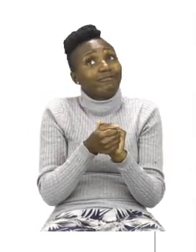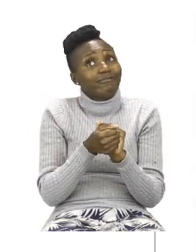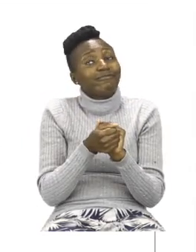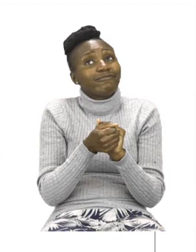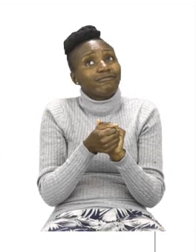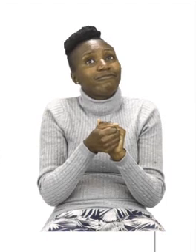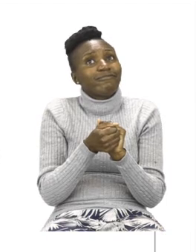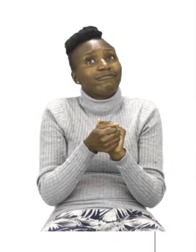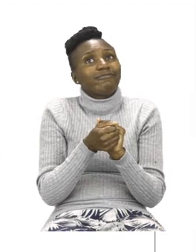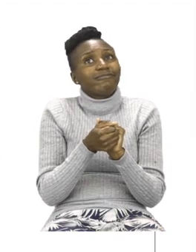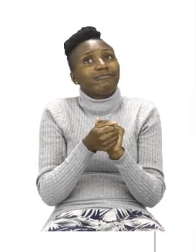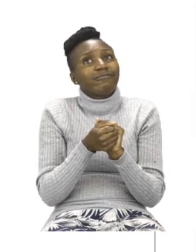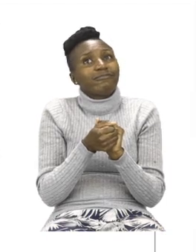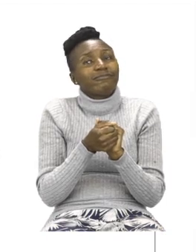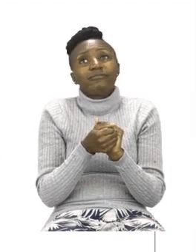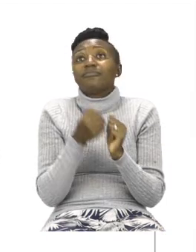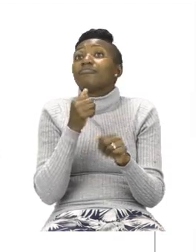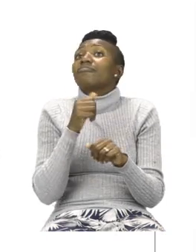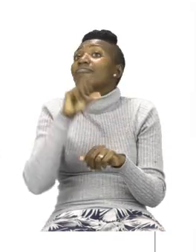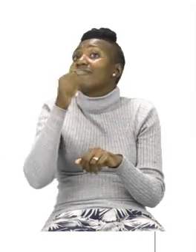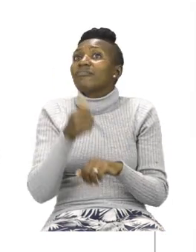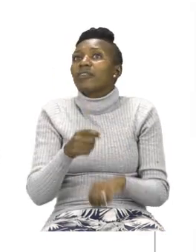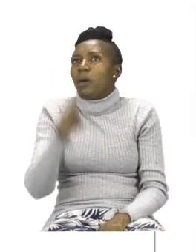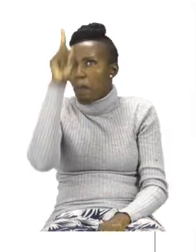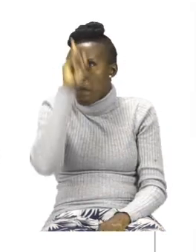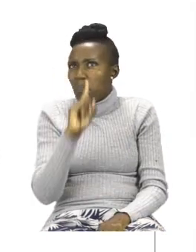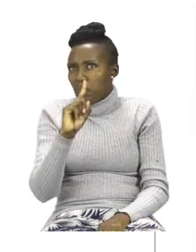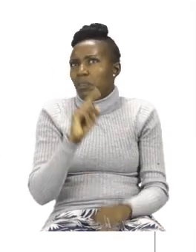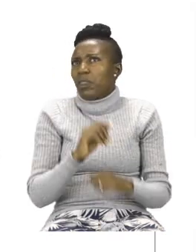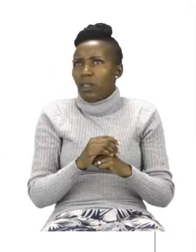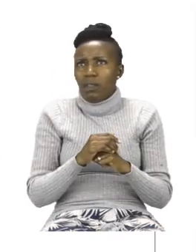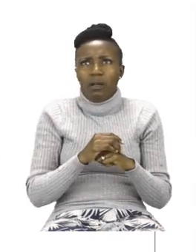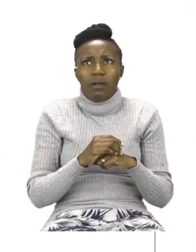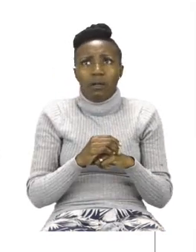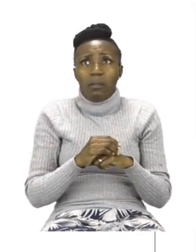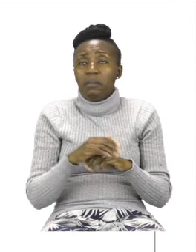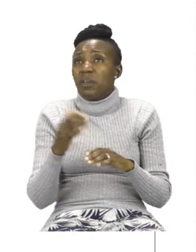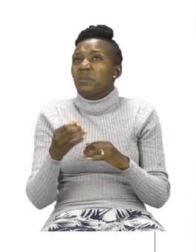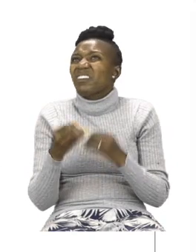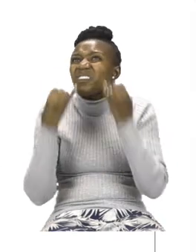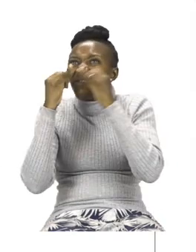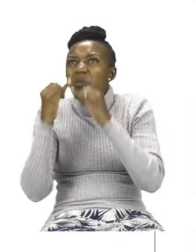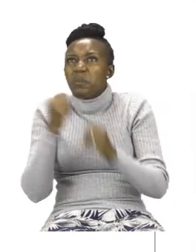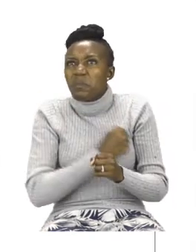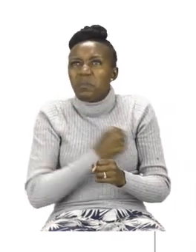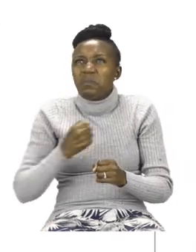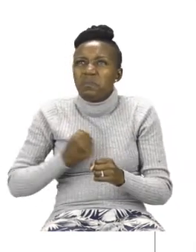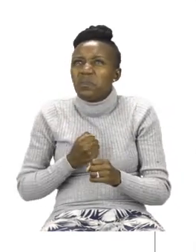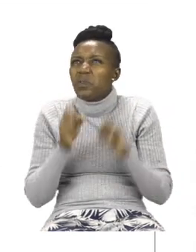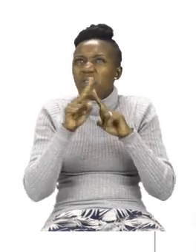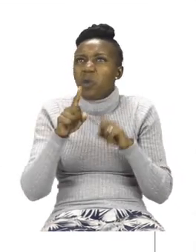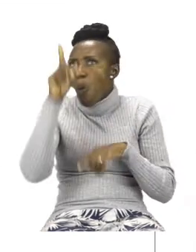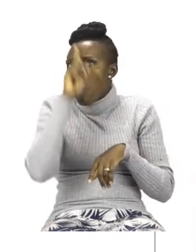said for lying. If you have started lying to your parents or adults, you must